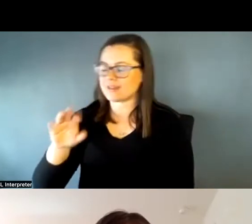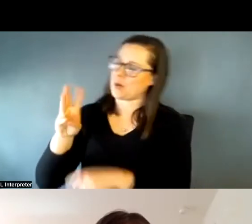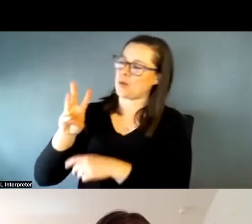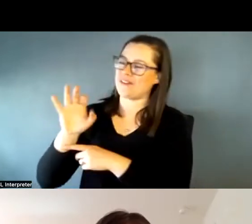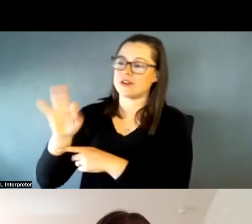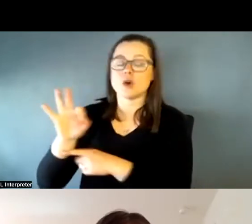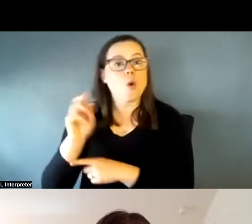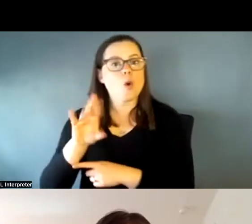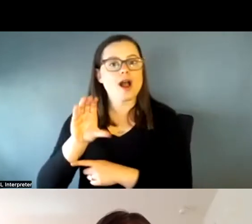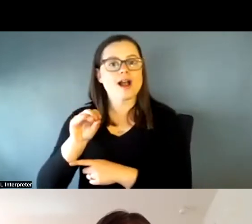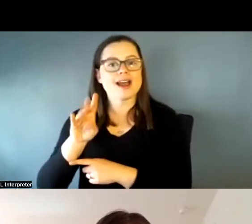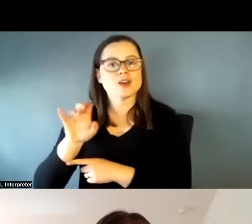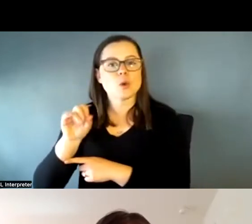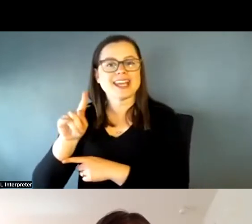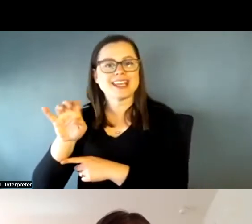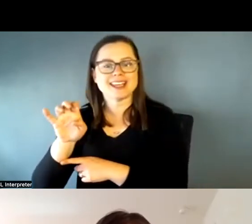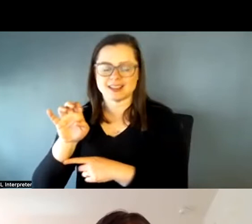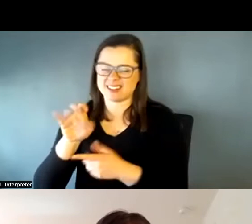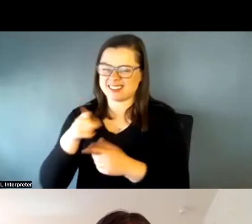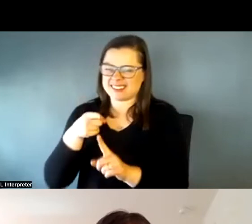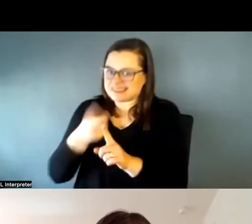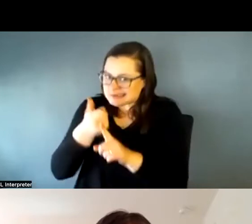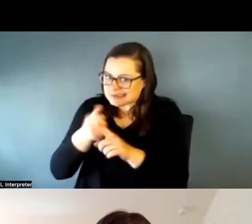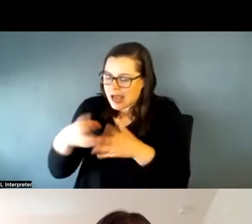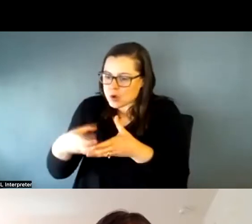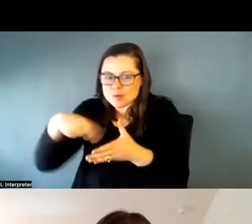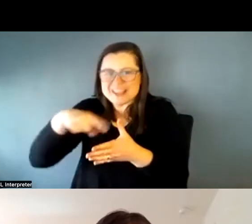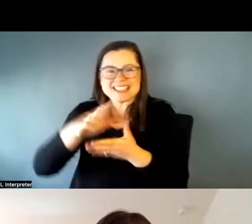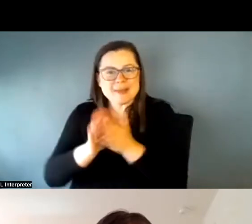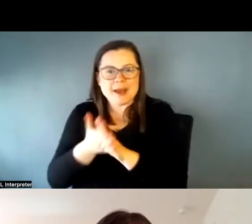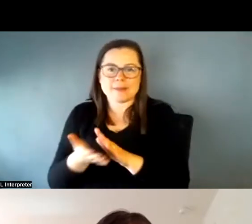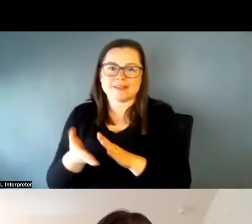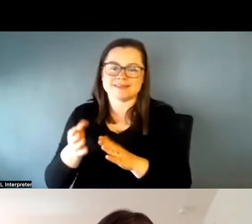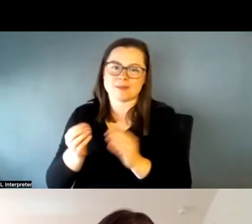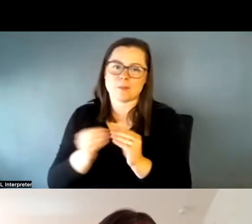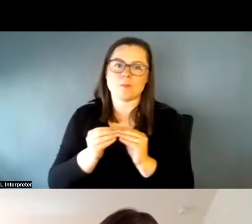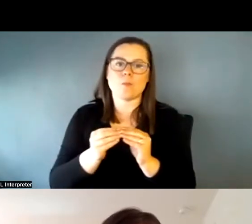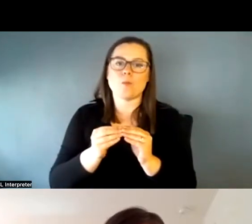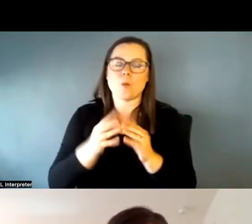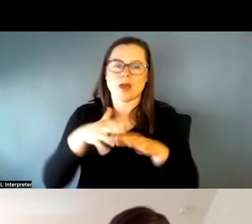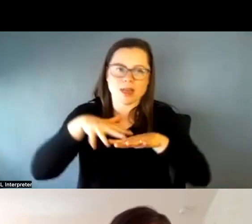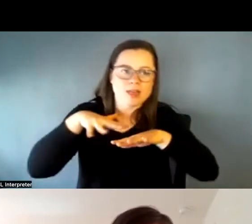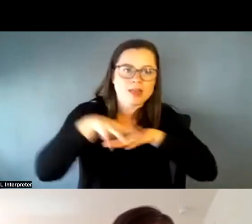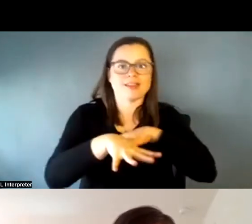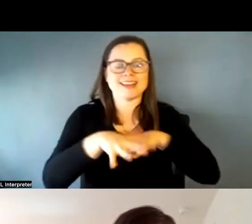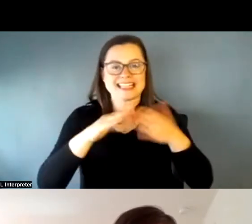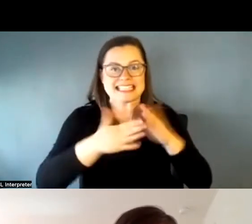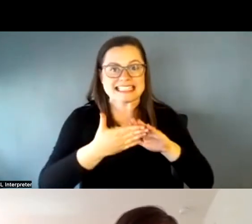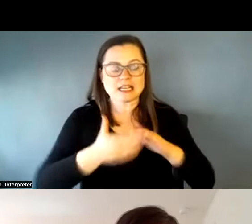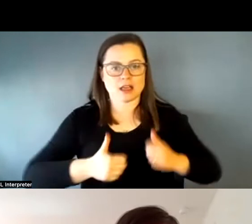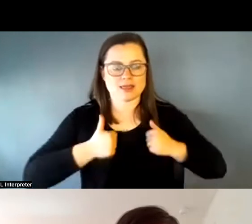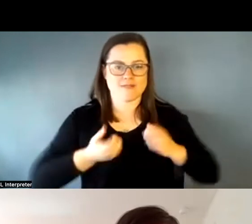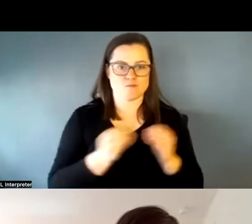becoming increasingly urbanized, oddly enough, or I guess inevitably enough, given the encroachment, but